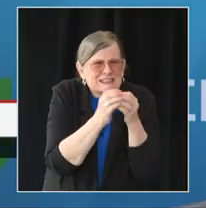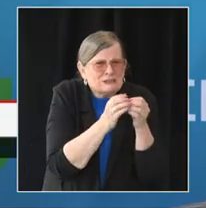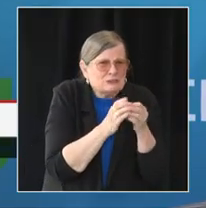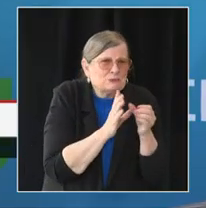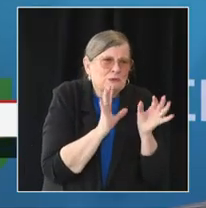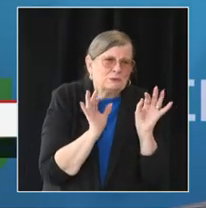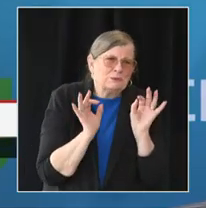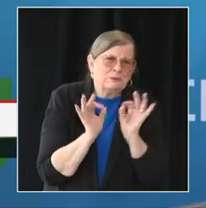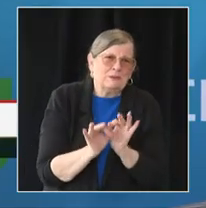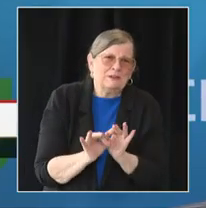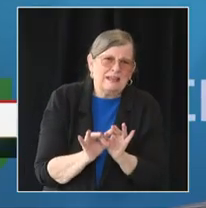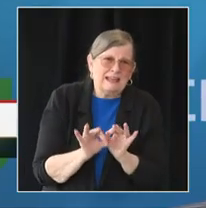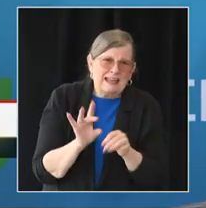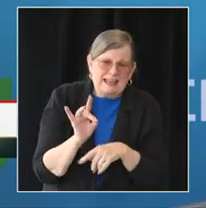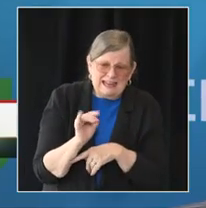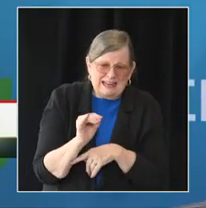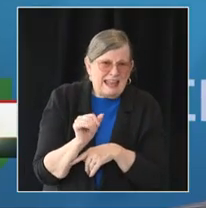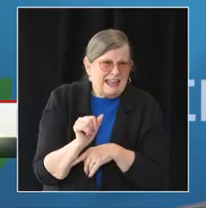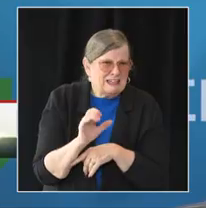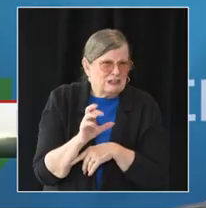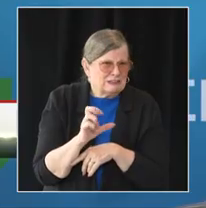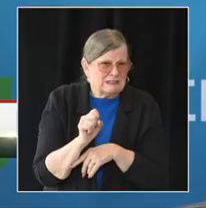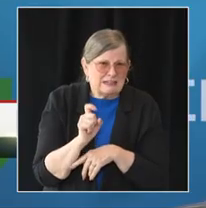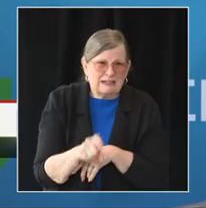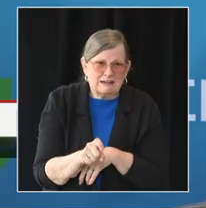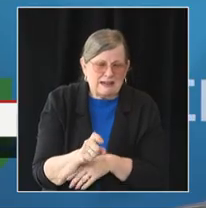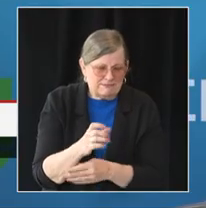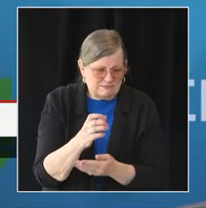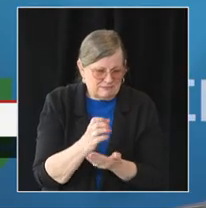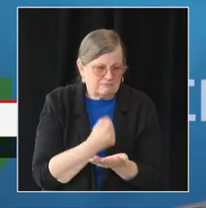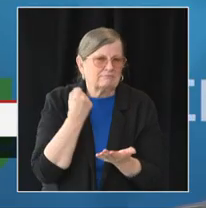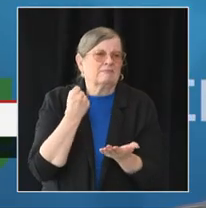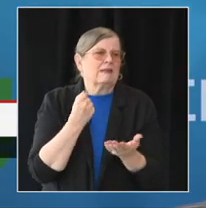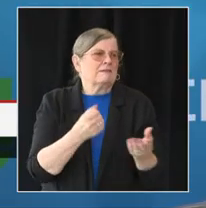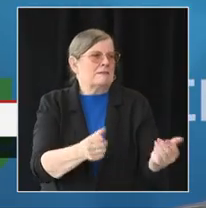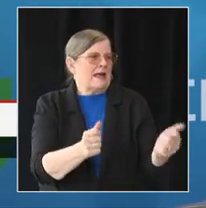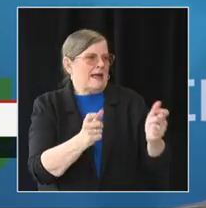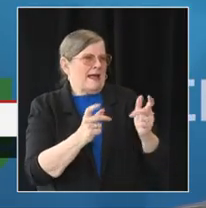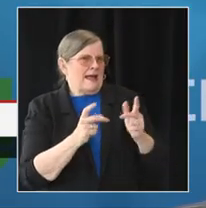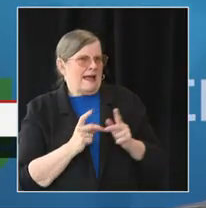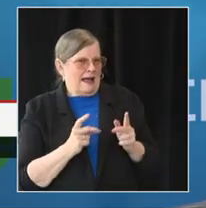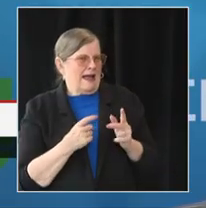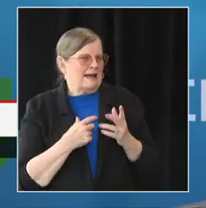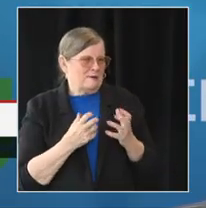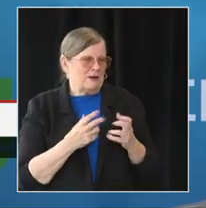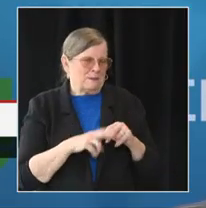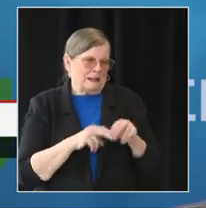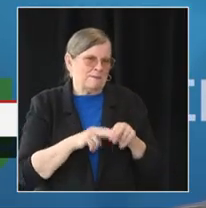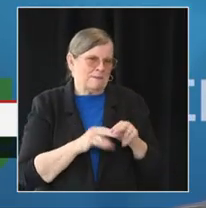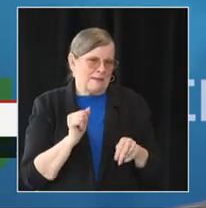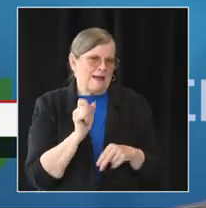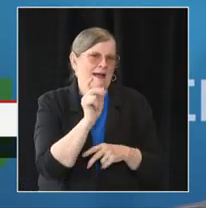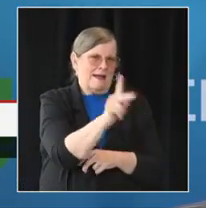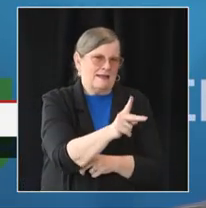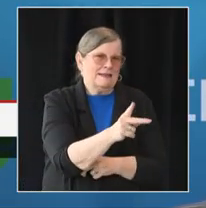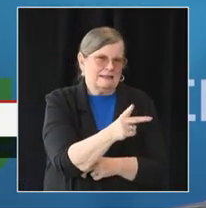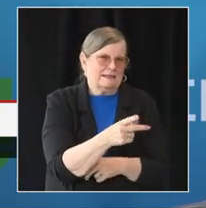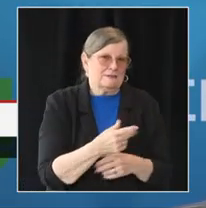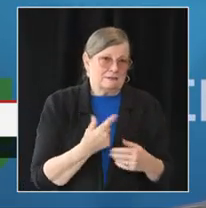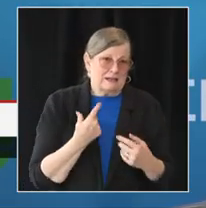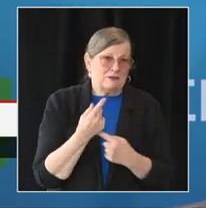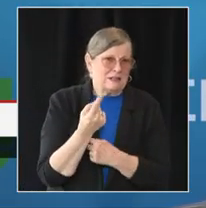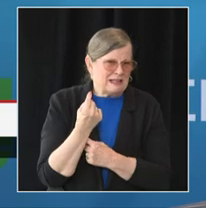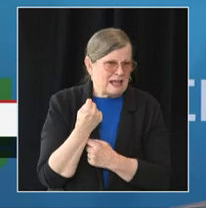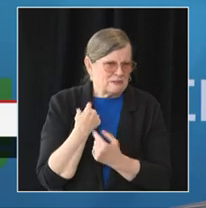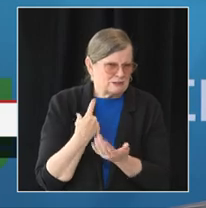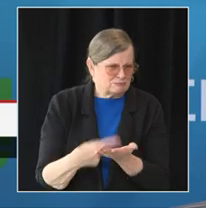year, after many strategies started in pursued, we got it